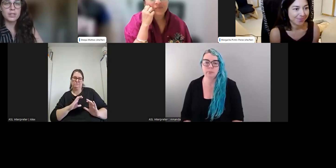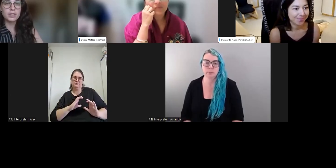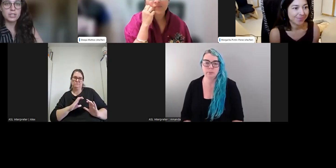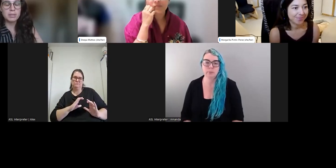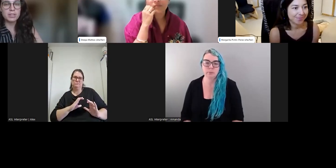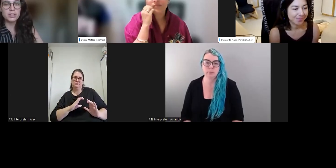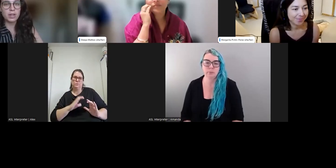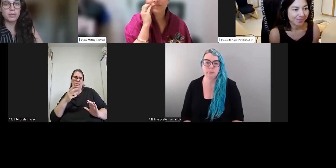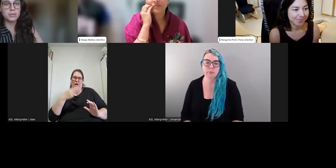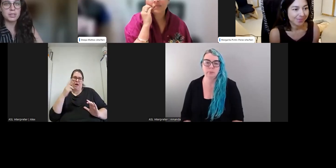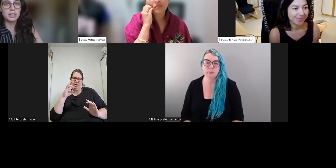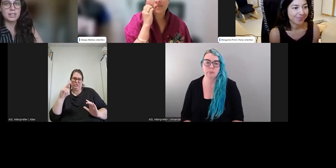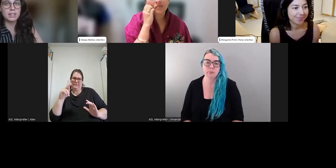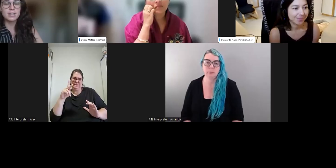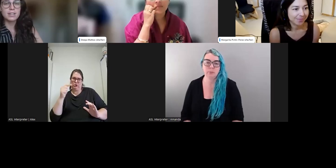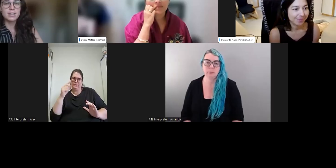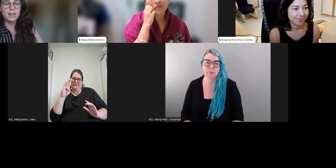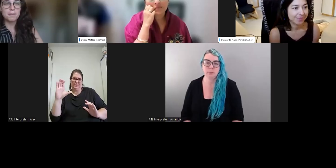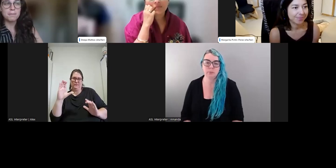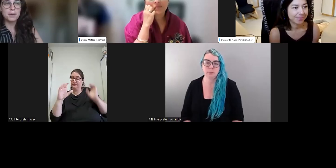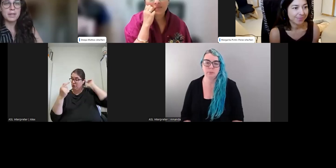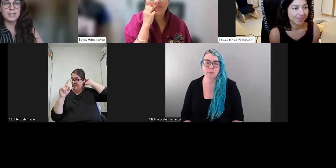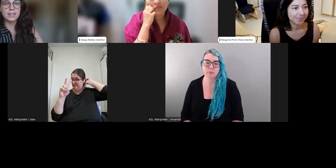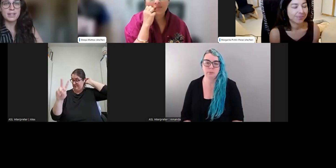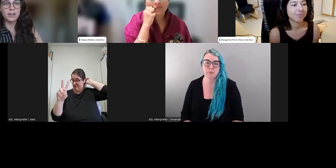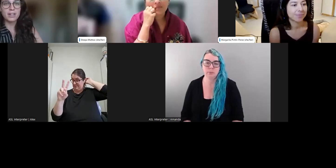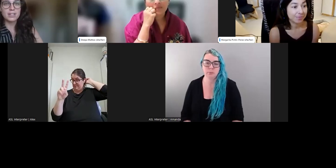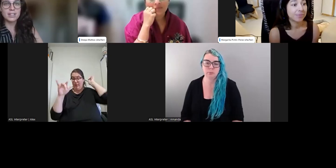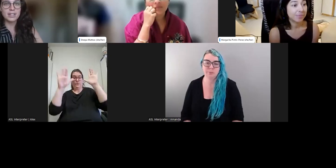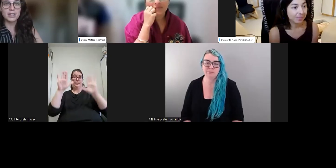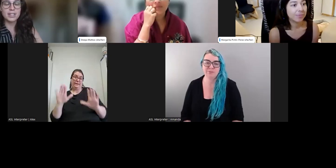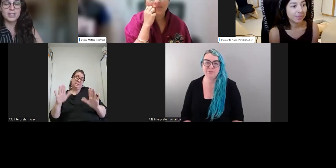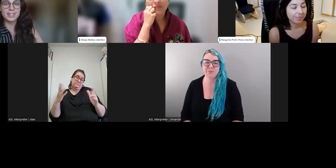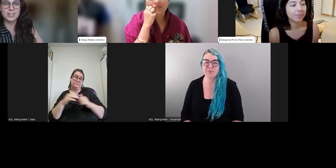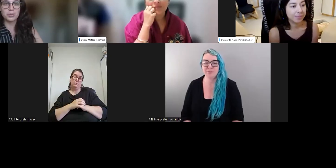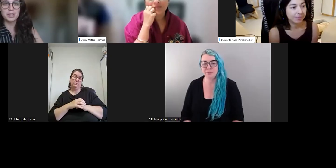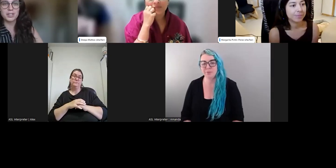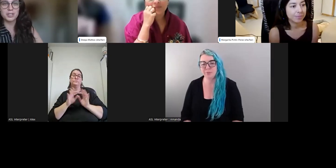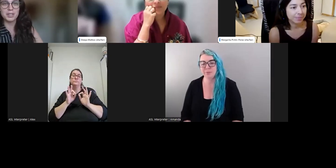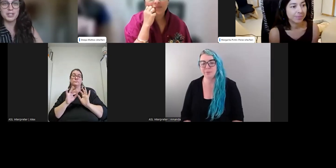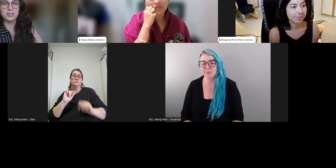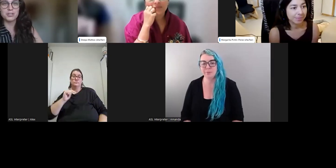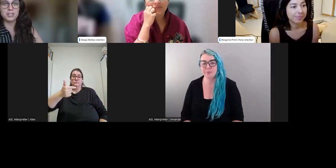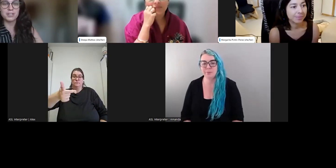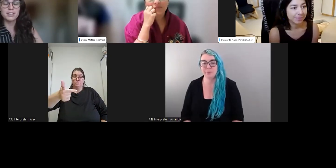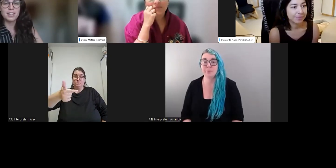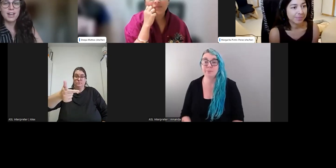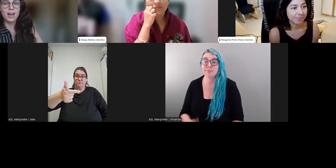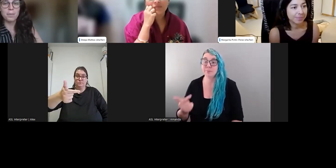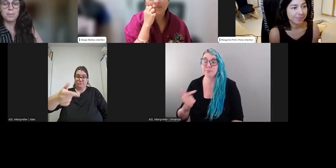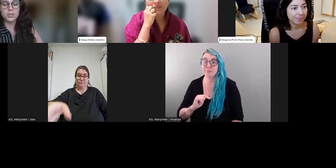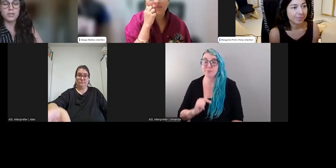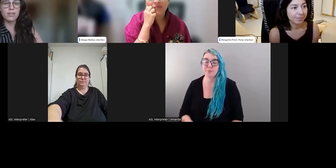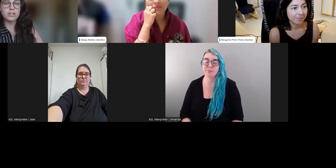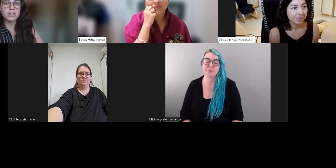high risk of GBV. So that was a really amazing thing for us to hear that the tool was actually being used to